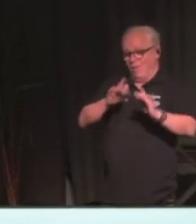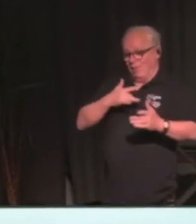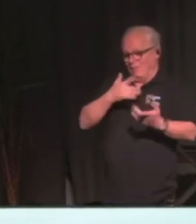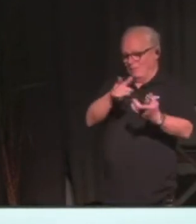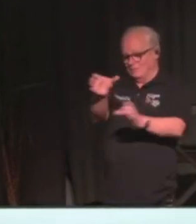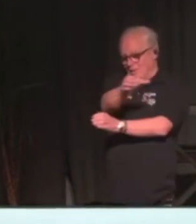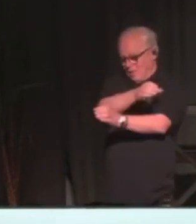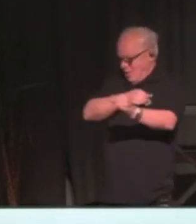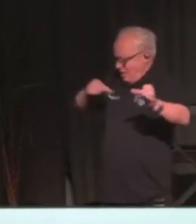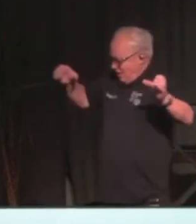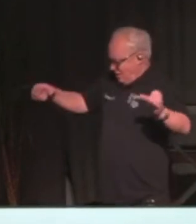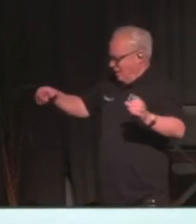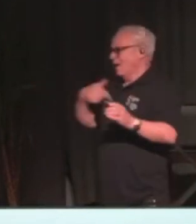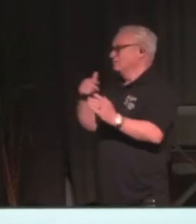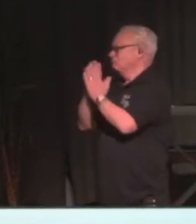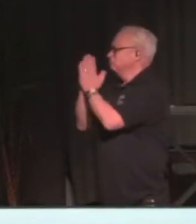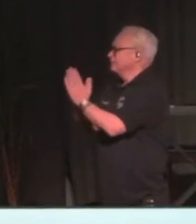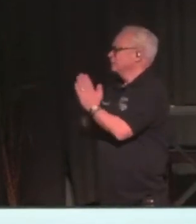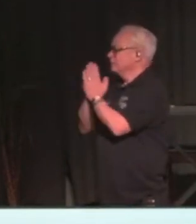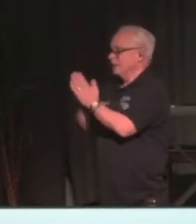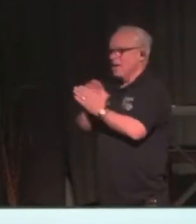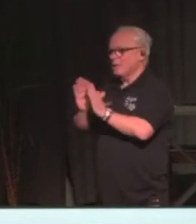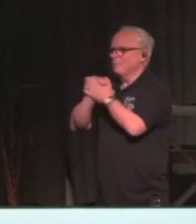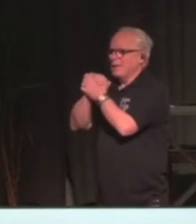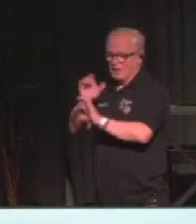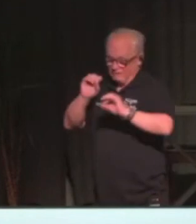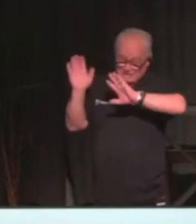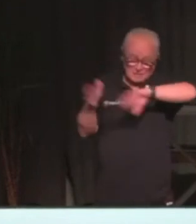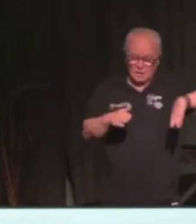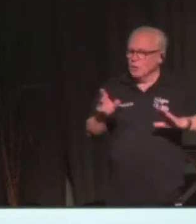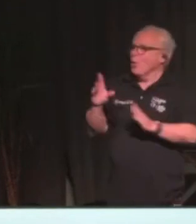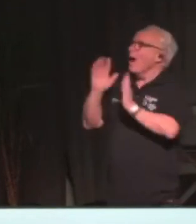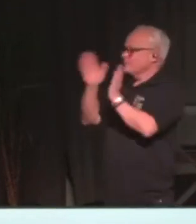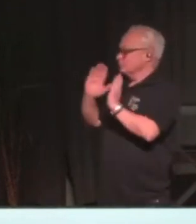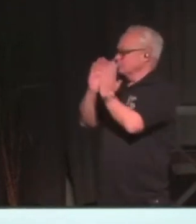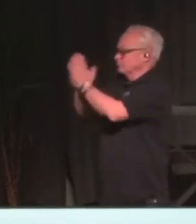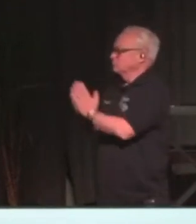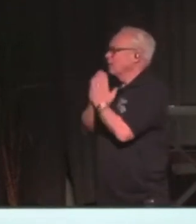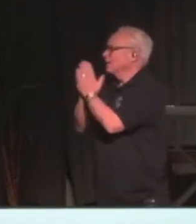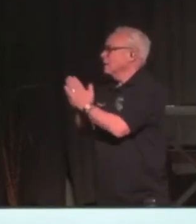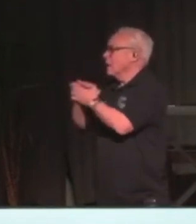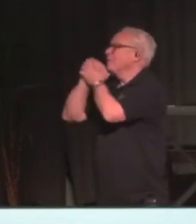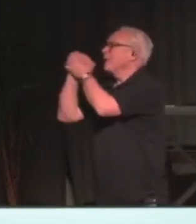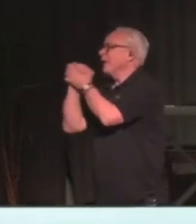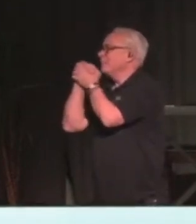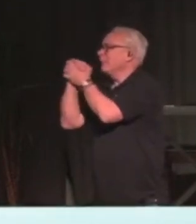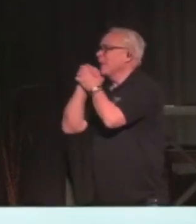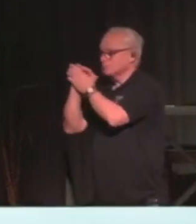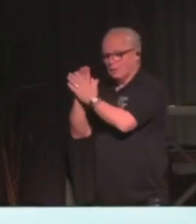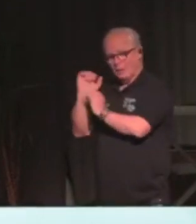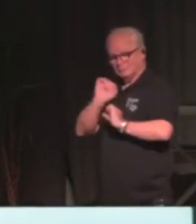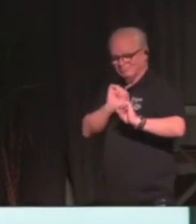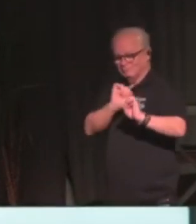Okay, to stand in the shoes of another and plead. It's not finished there. It's to stand in the shoes of another and plead their case